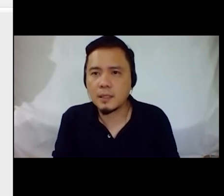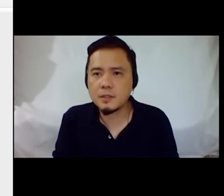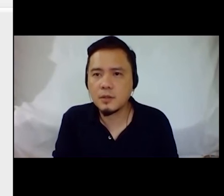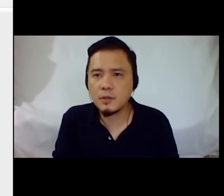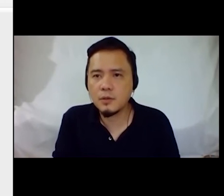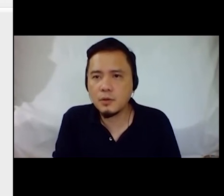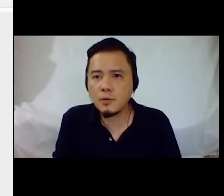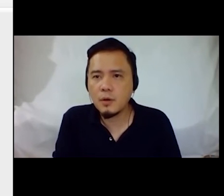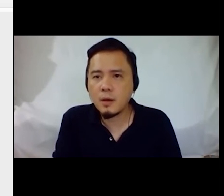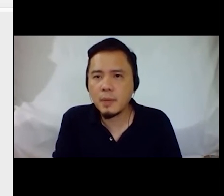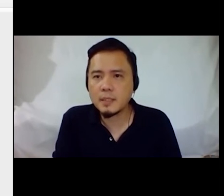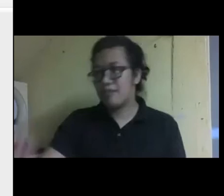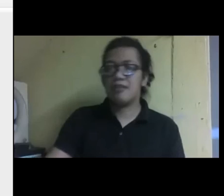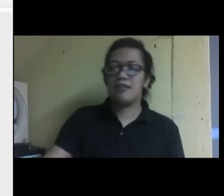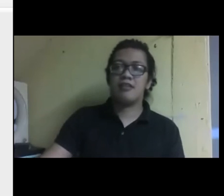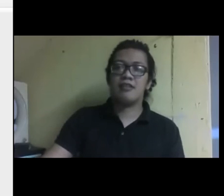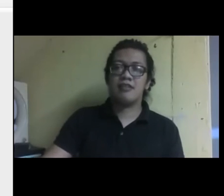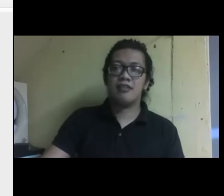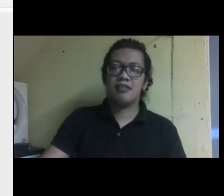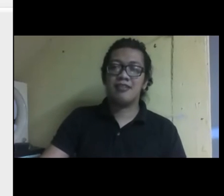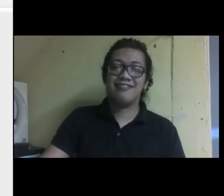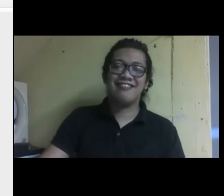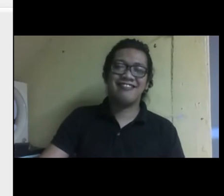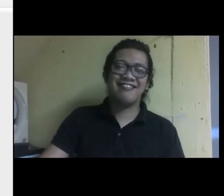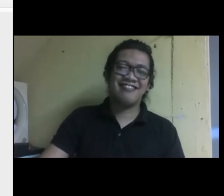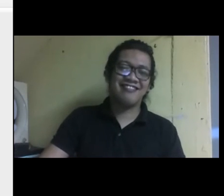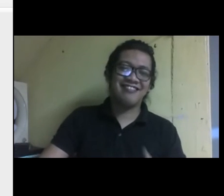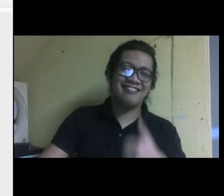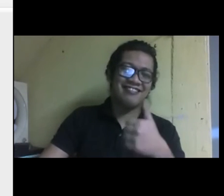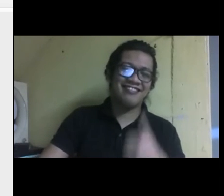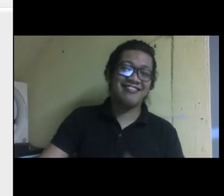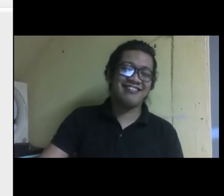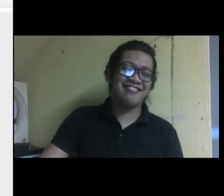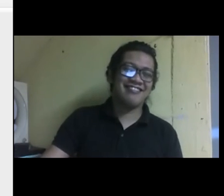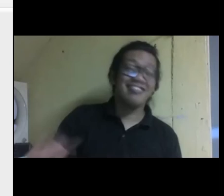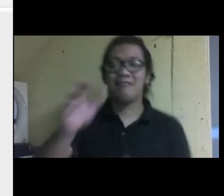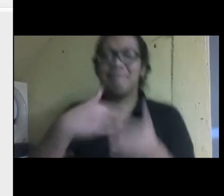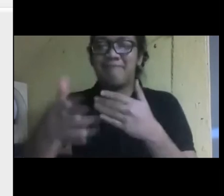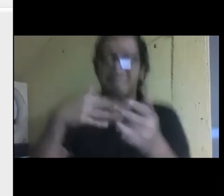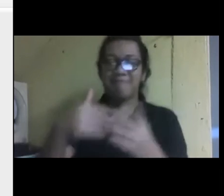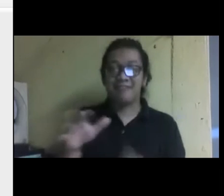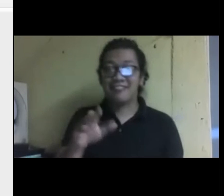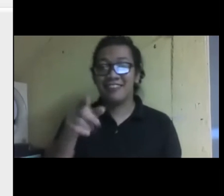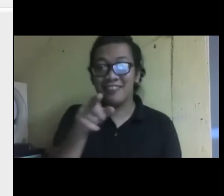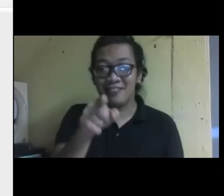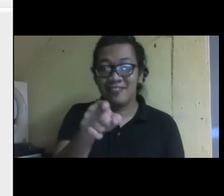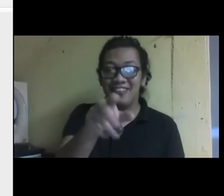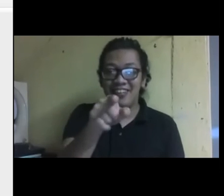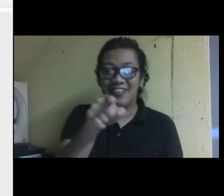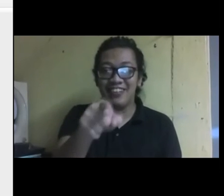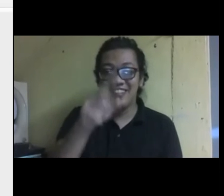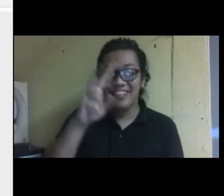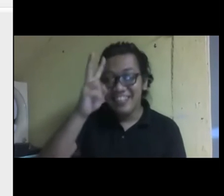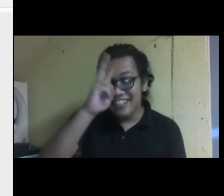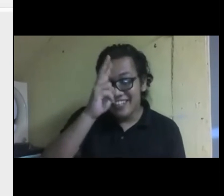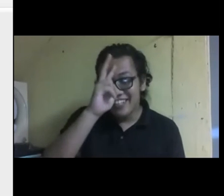Like this. You, pencil. Sorry, let me spotlight. Okay. Again? Okay.